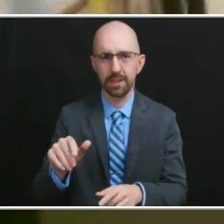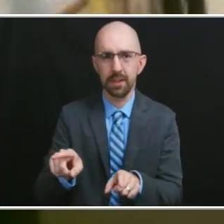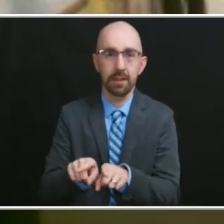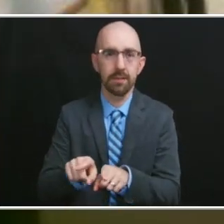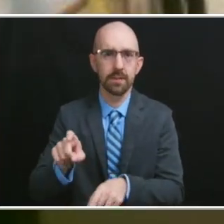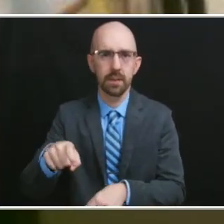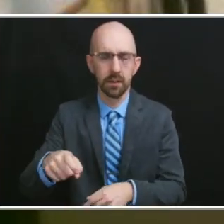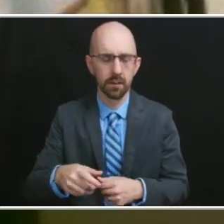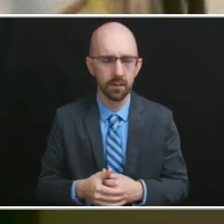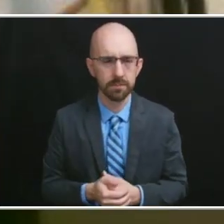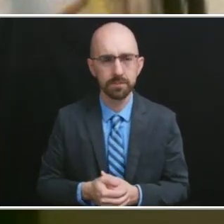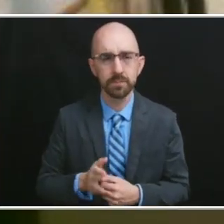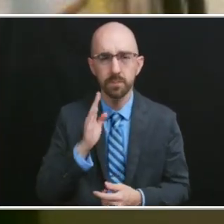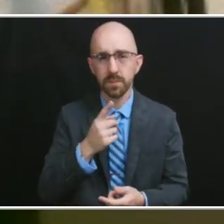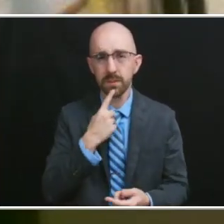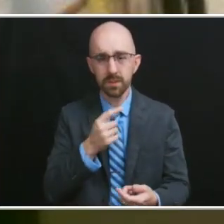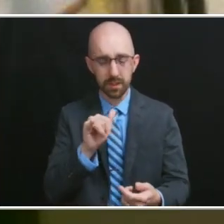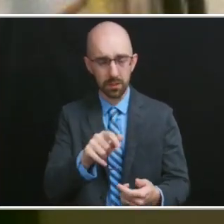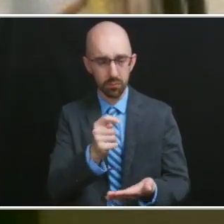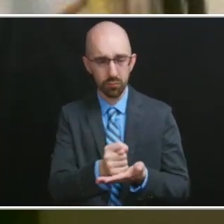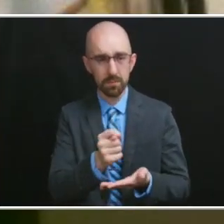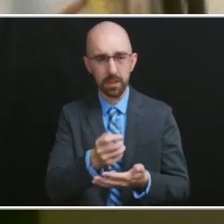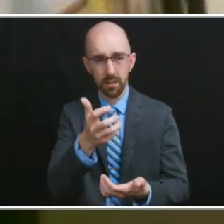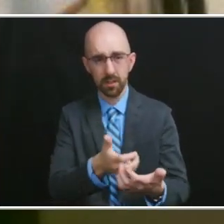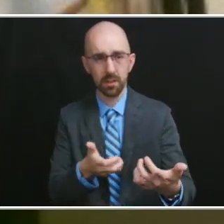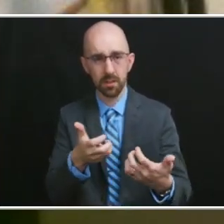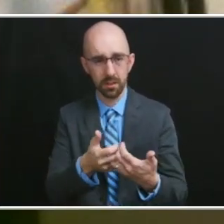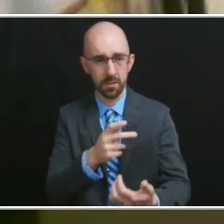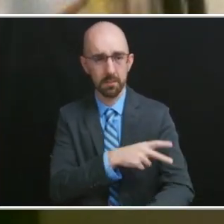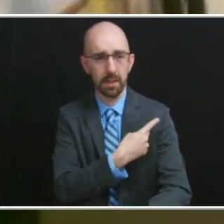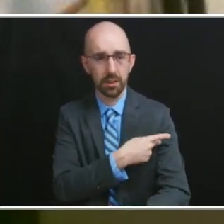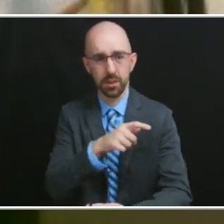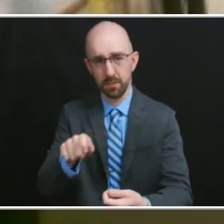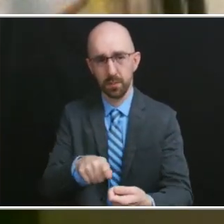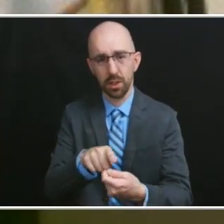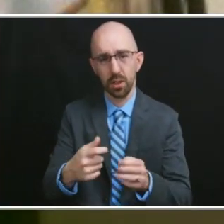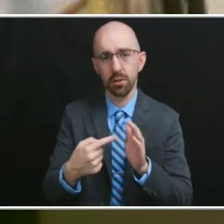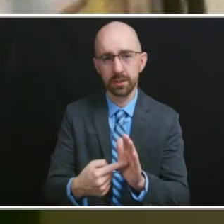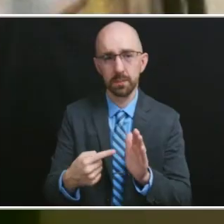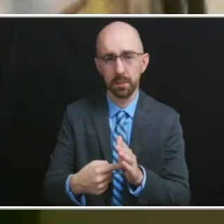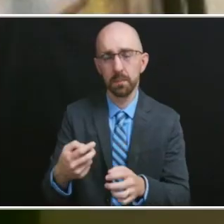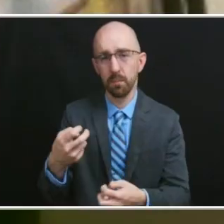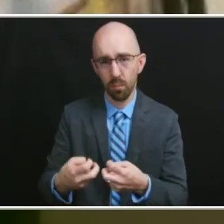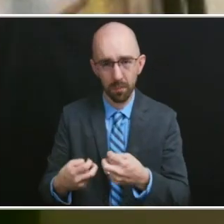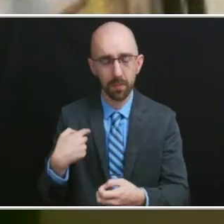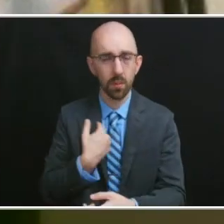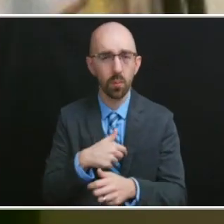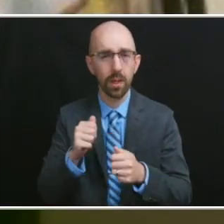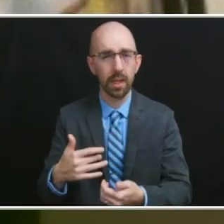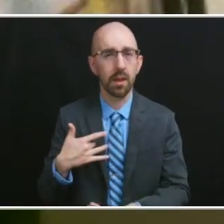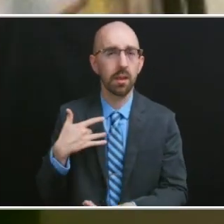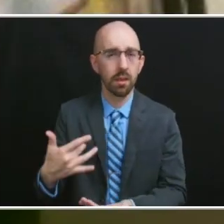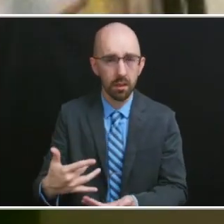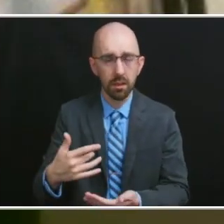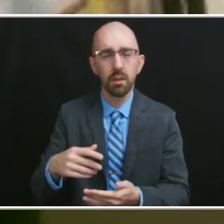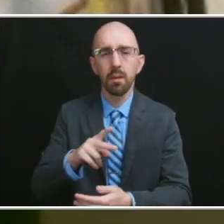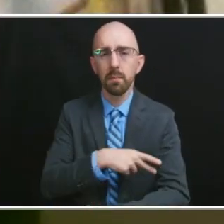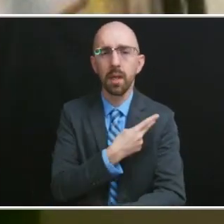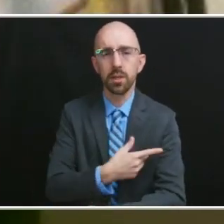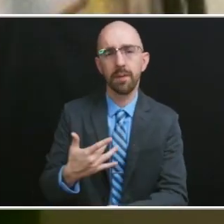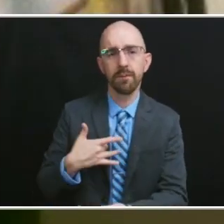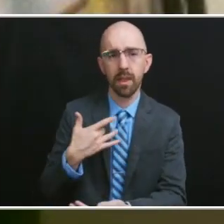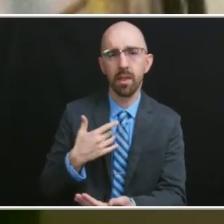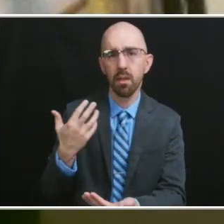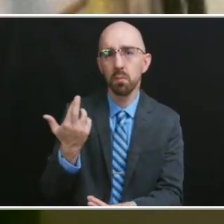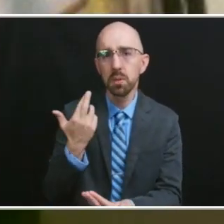I would say that by tailoring the treatment to each patient's particular set of symptoms and problems, we can usually get patients to feel reasonably